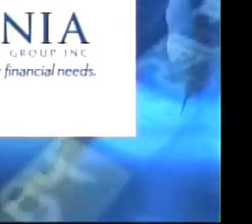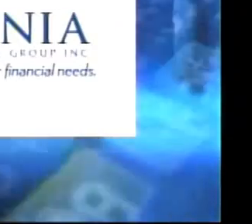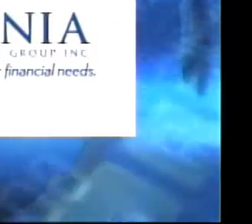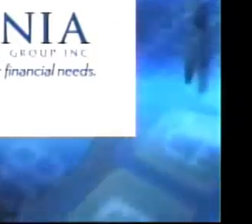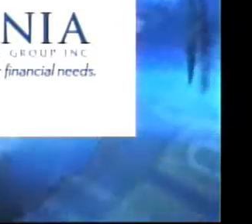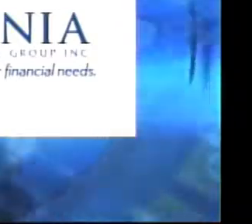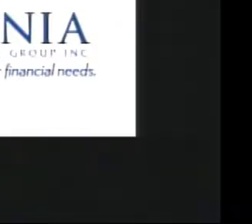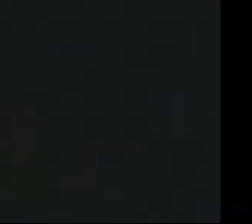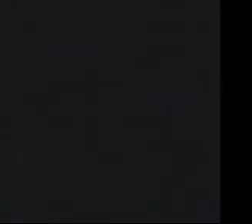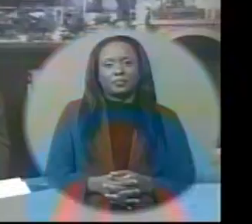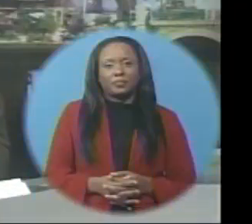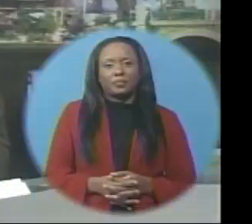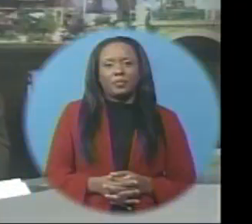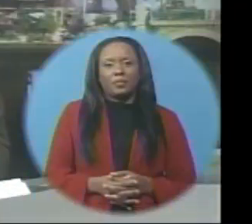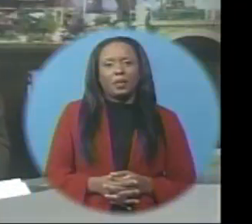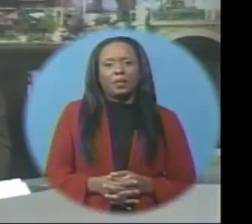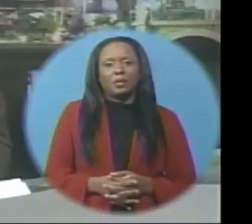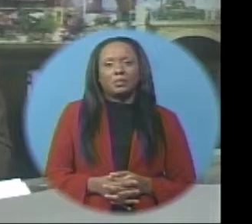needs.